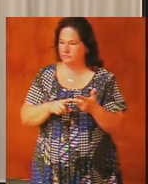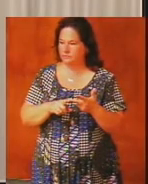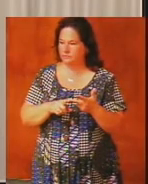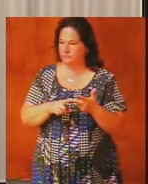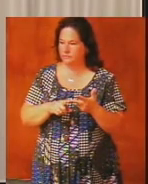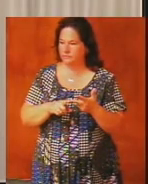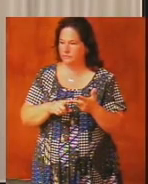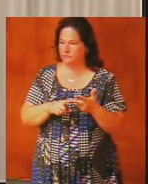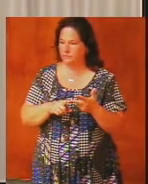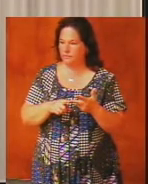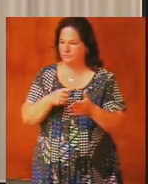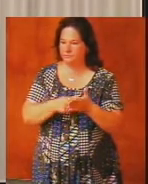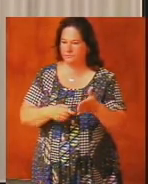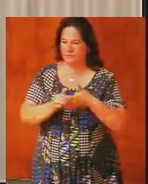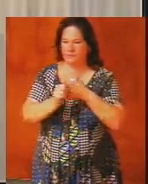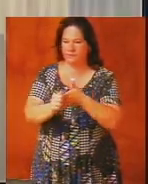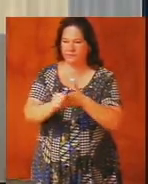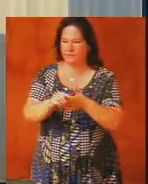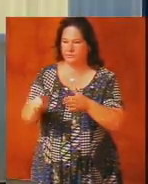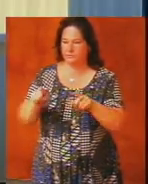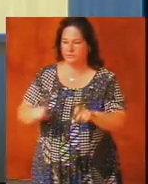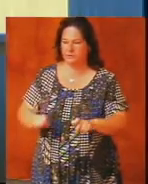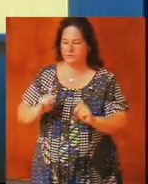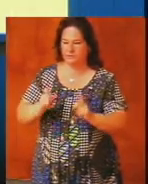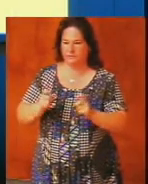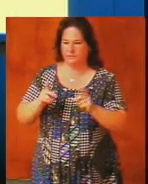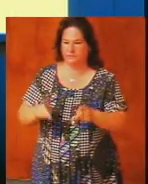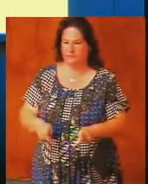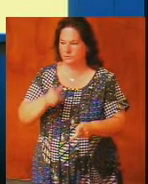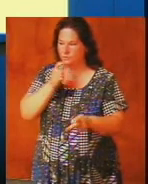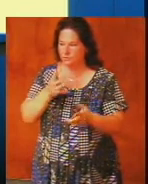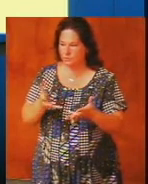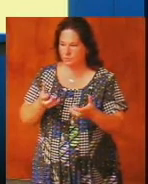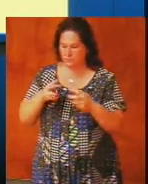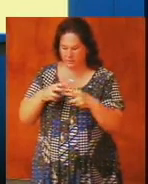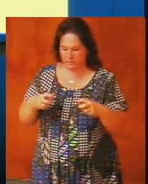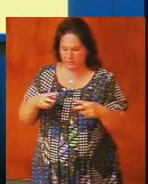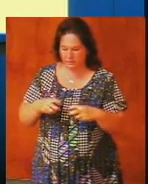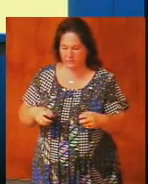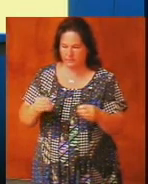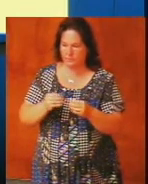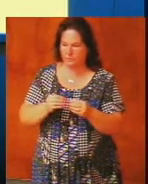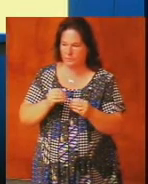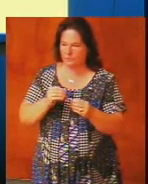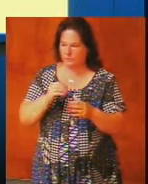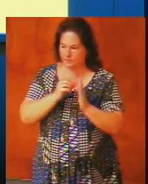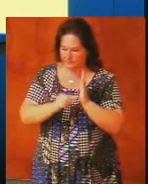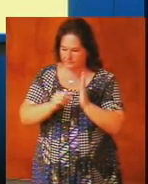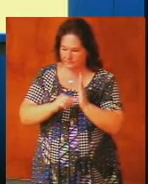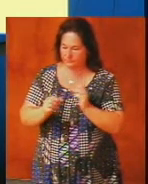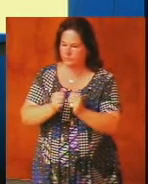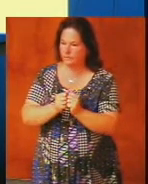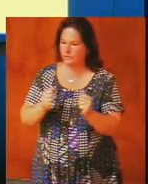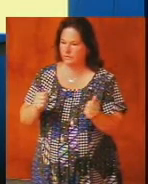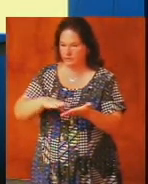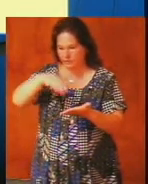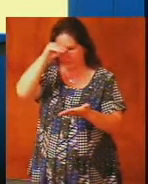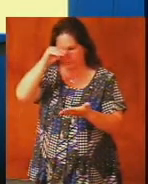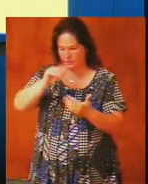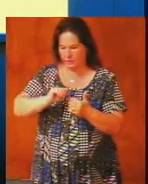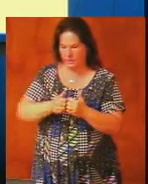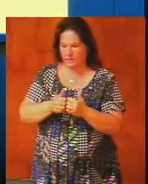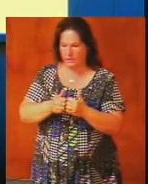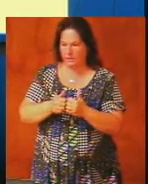What guidance would you give someone who wants to dig deeper into a text without learning to